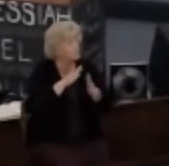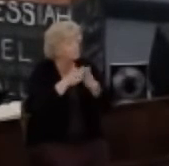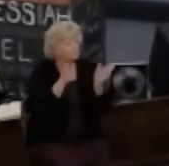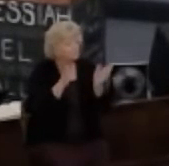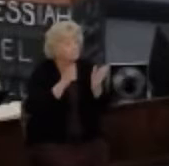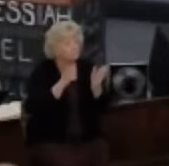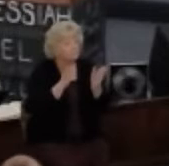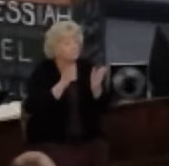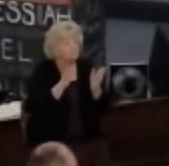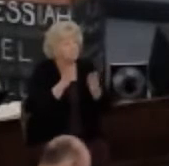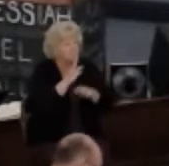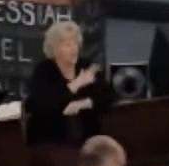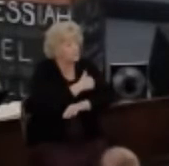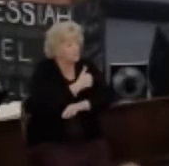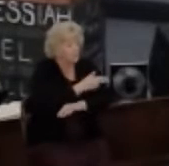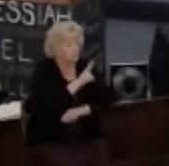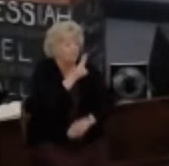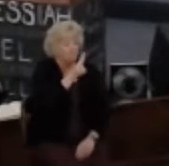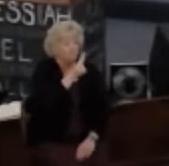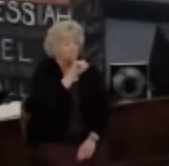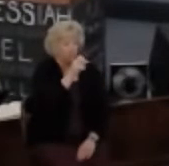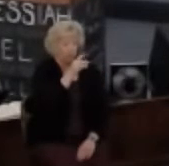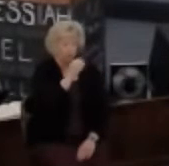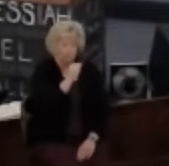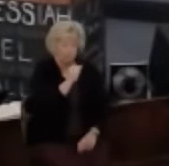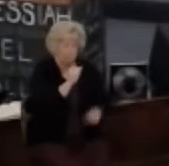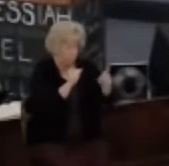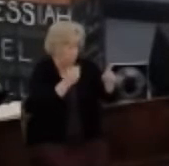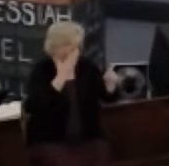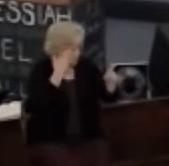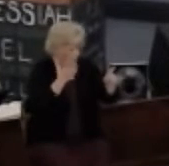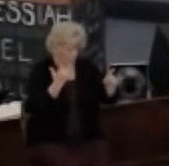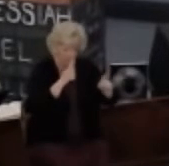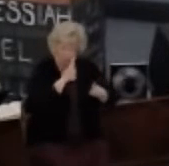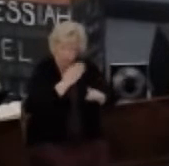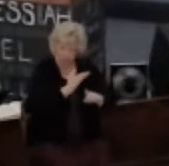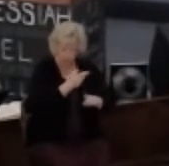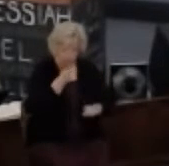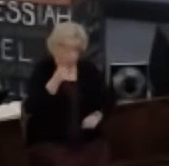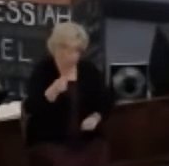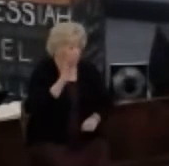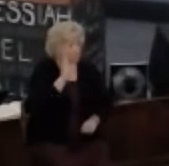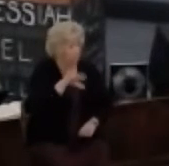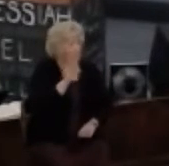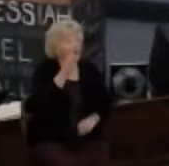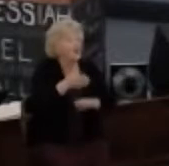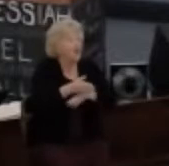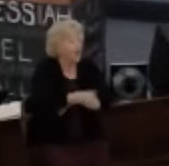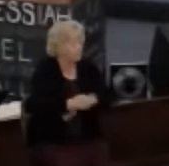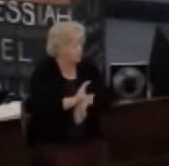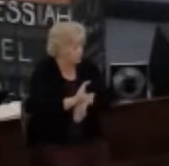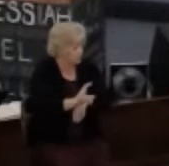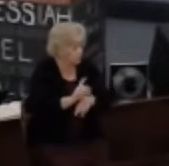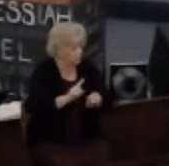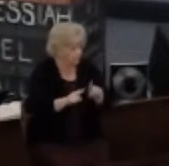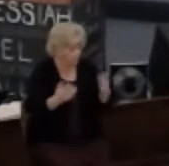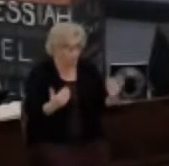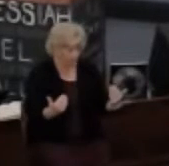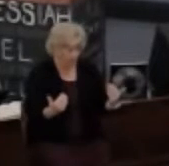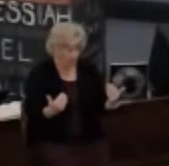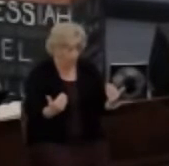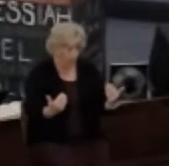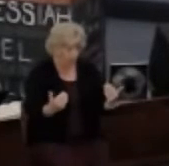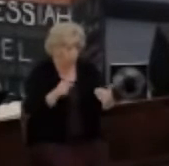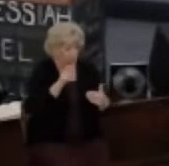name is Victoria, and Shai doesn't know why she's there. She's going to go find out after church, but in the meantime, we need